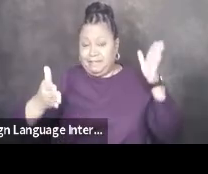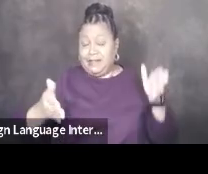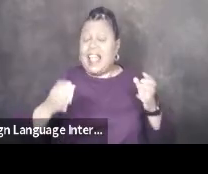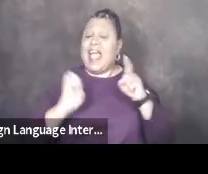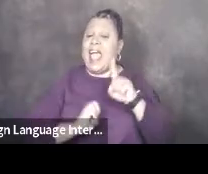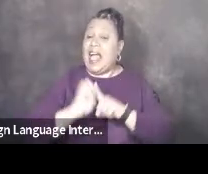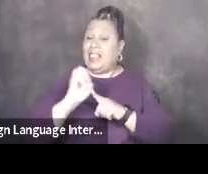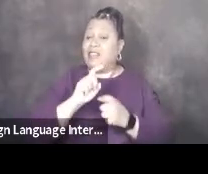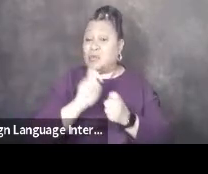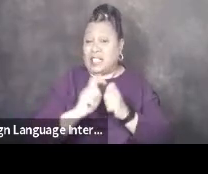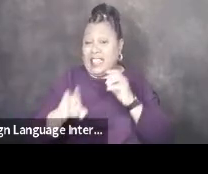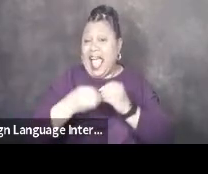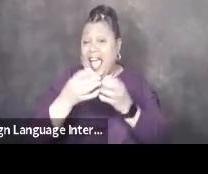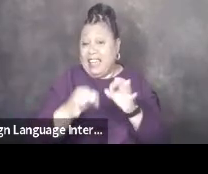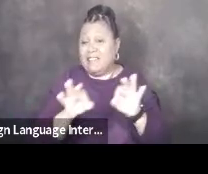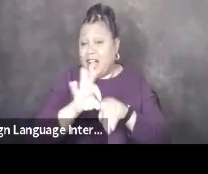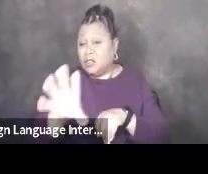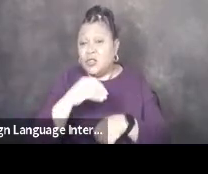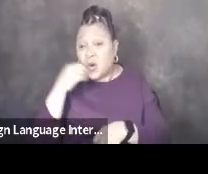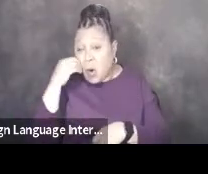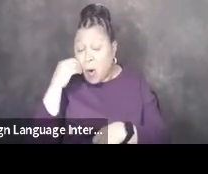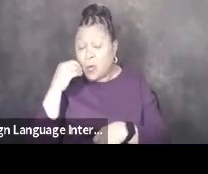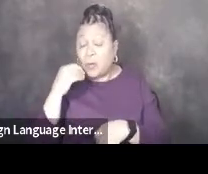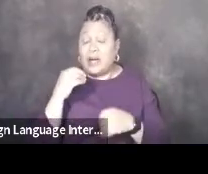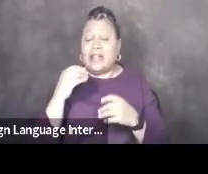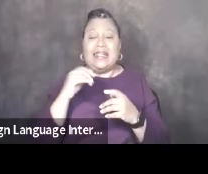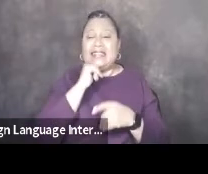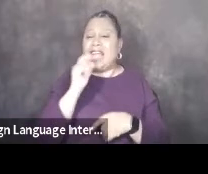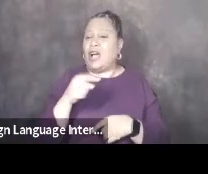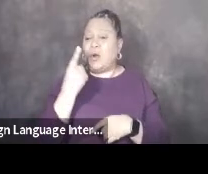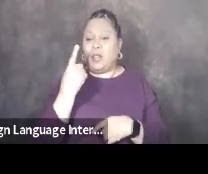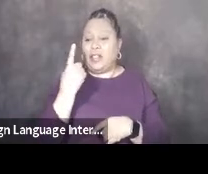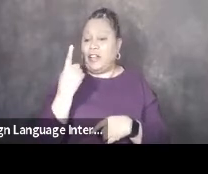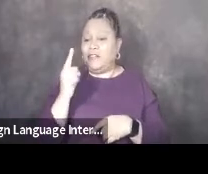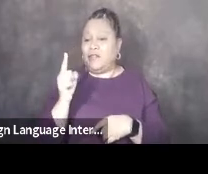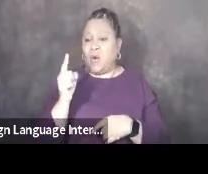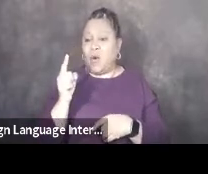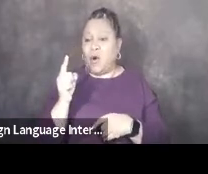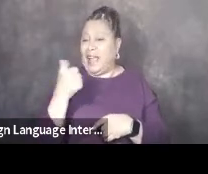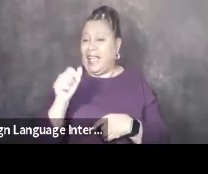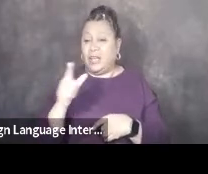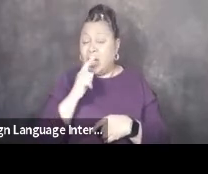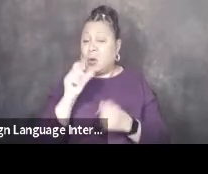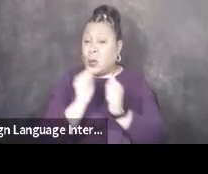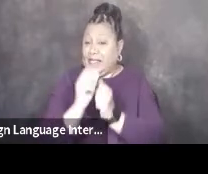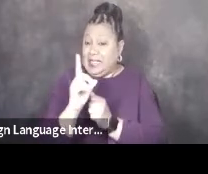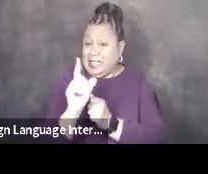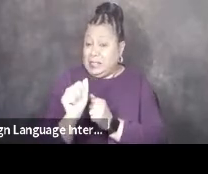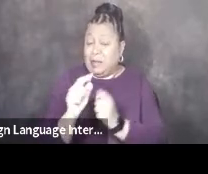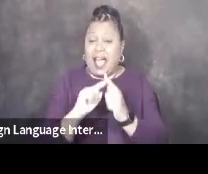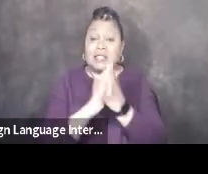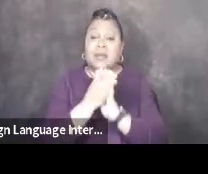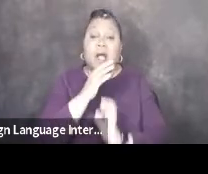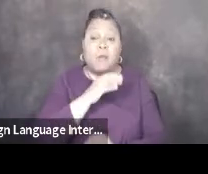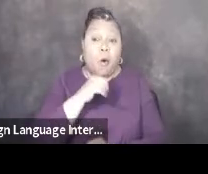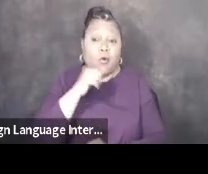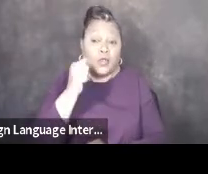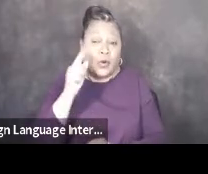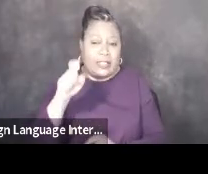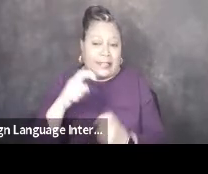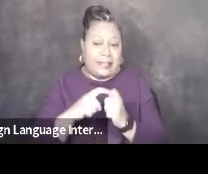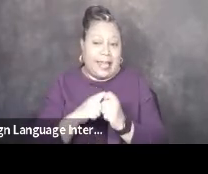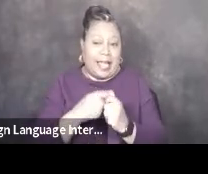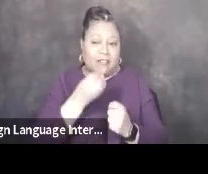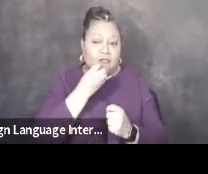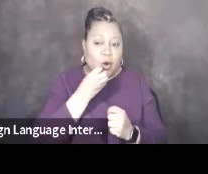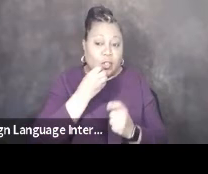Elevators definitely add value to your home, not only for anyone with a disability, but as you get older or you need to take